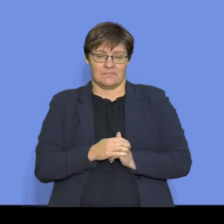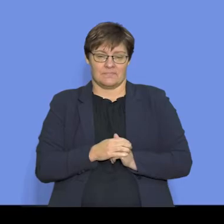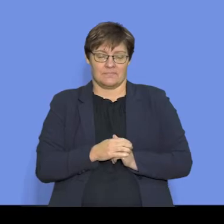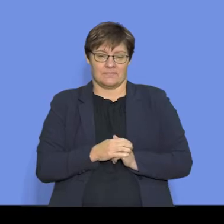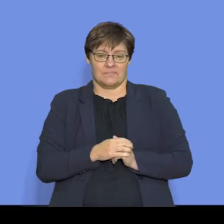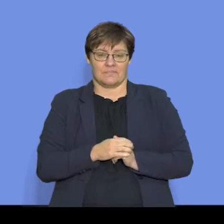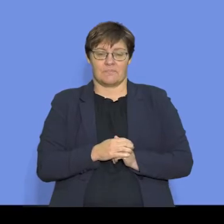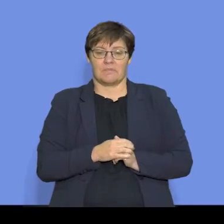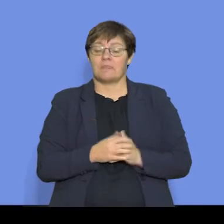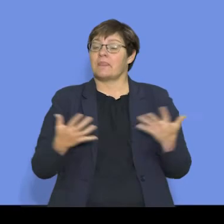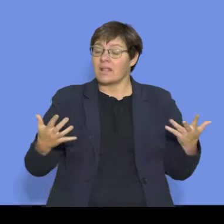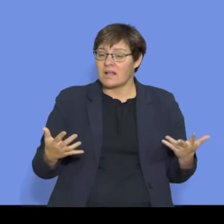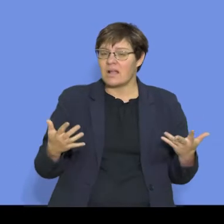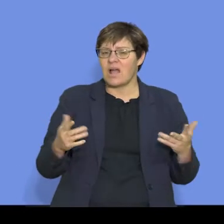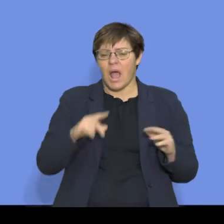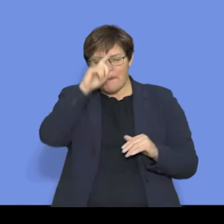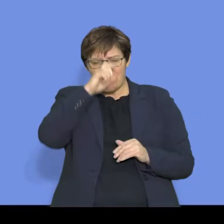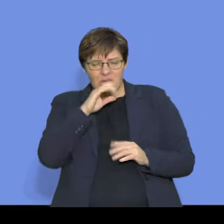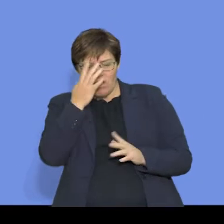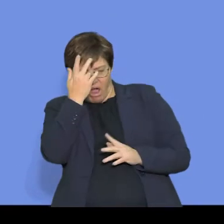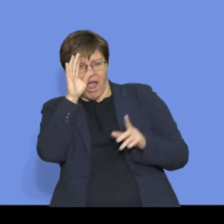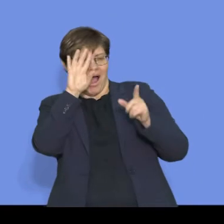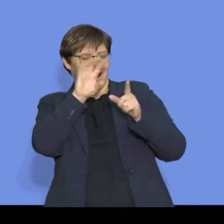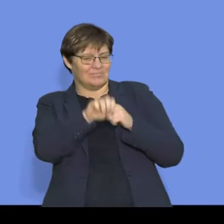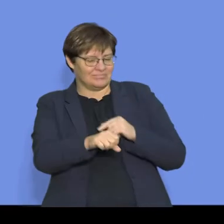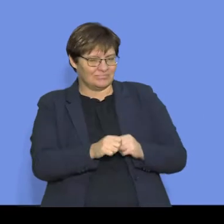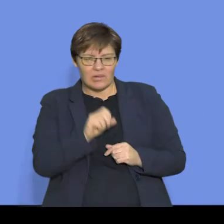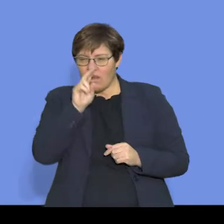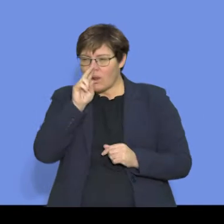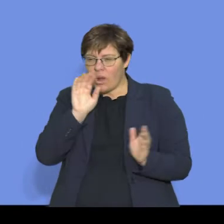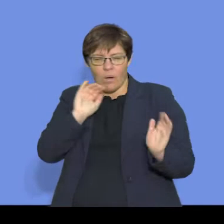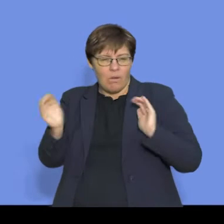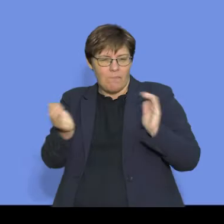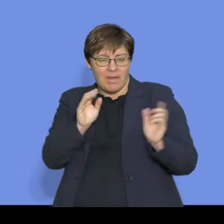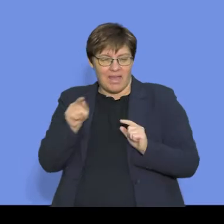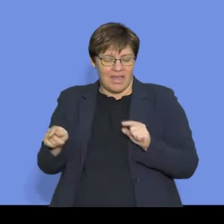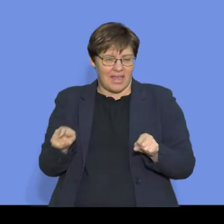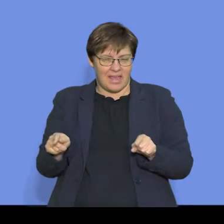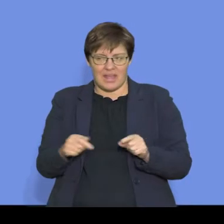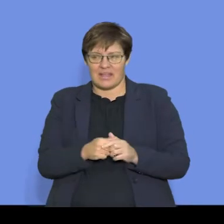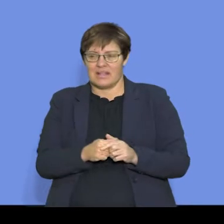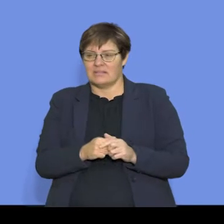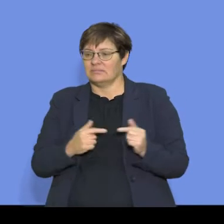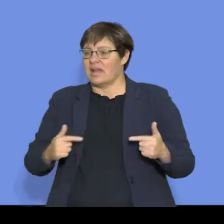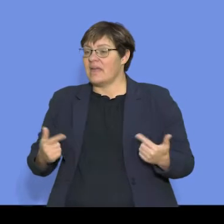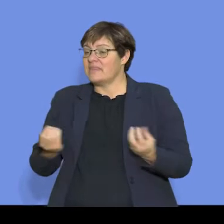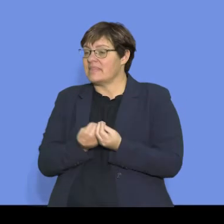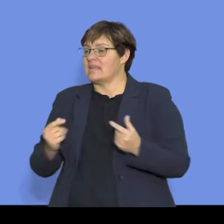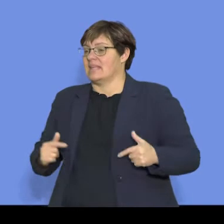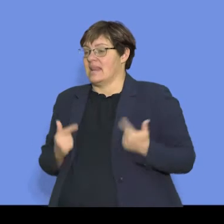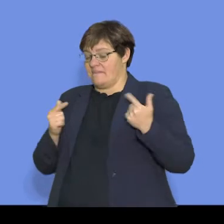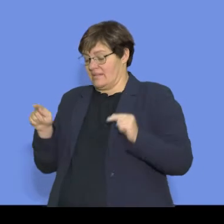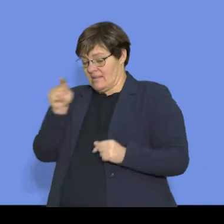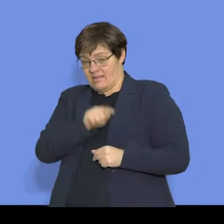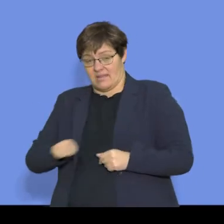The pictures give you an idea, and if you have a look and you compare the living things